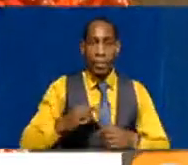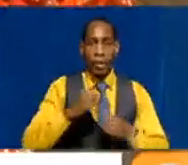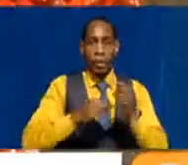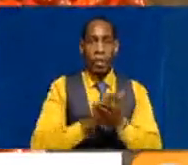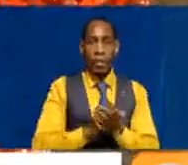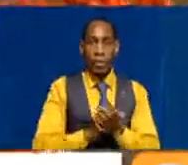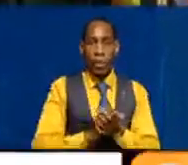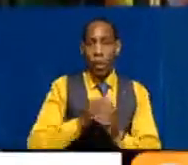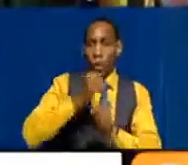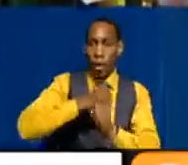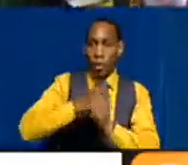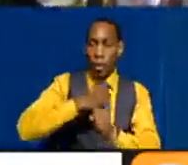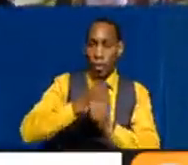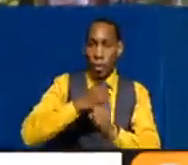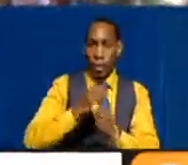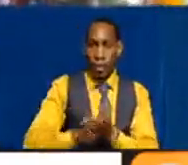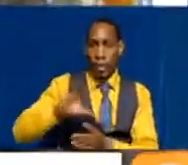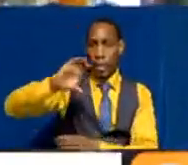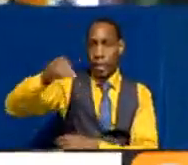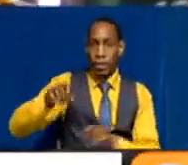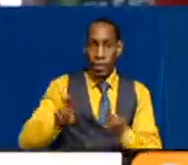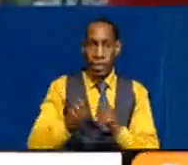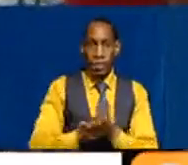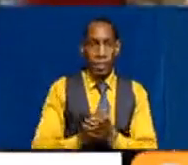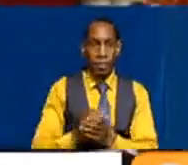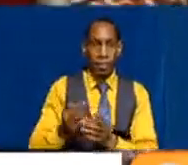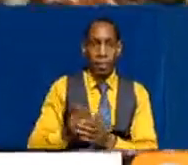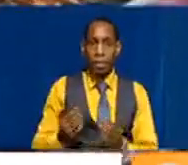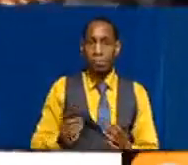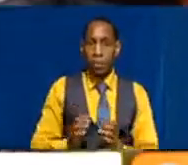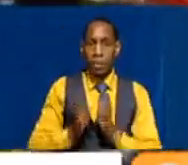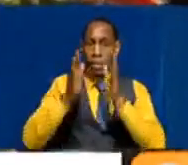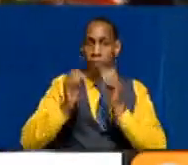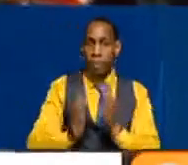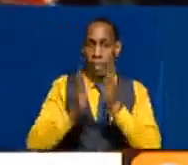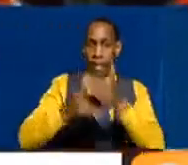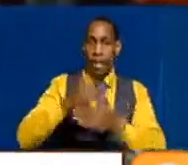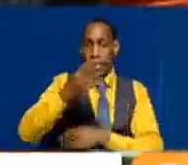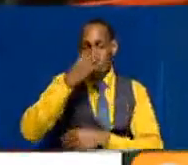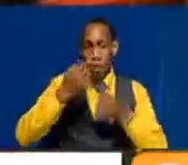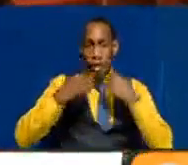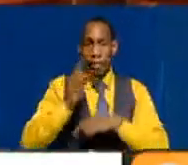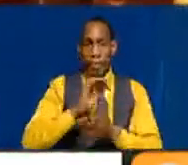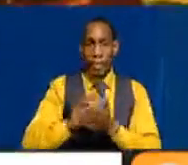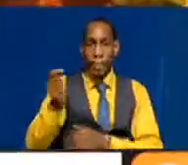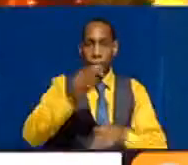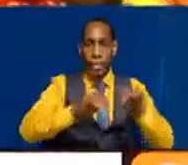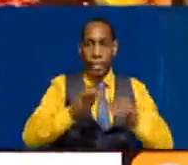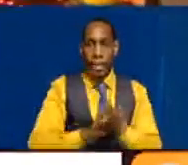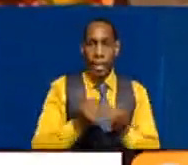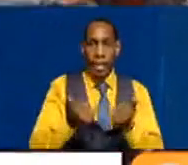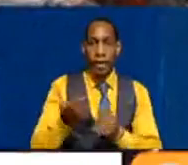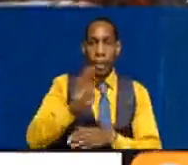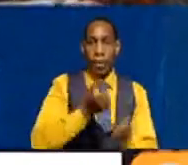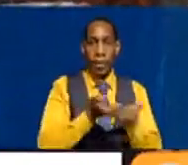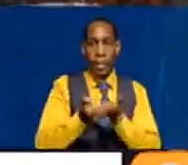usual activities. The town, which went into a celebratory mood moments after William Ruto was declared the president-elect, is back to